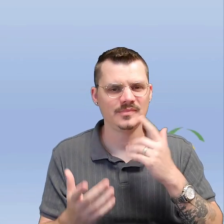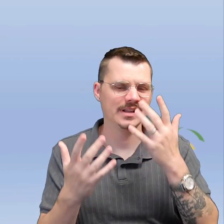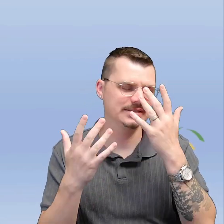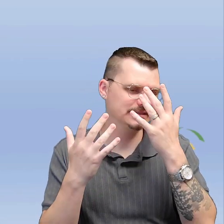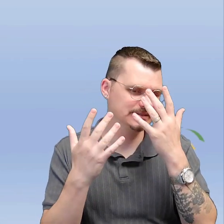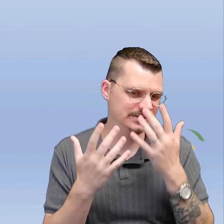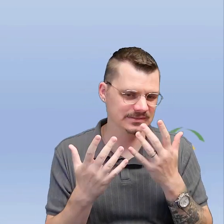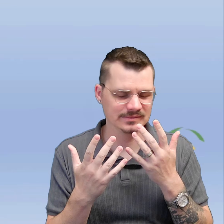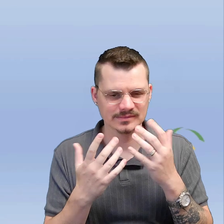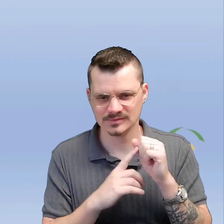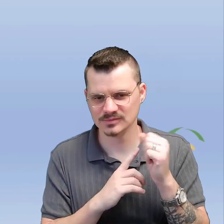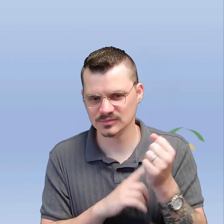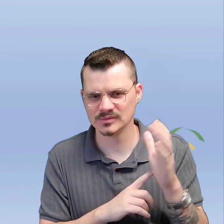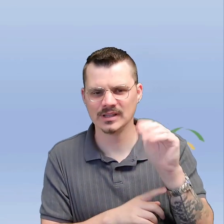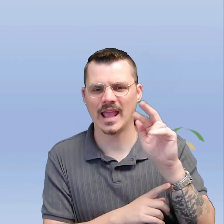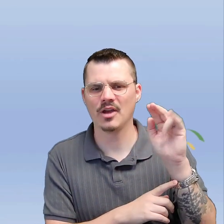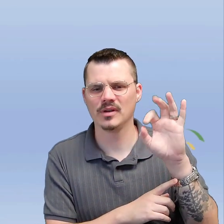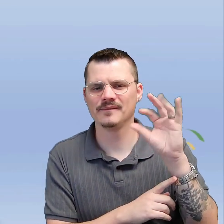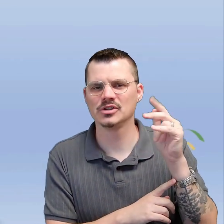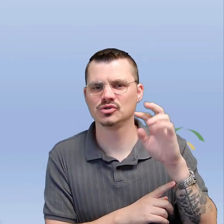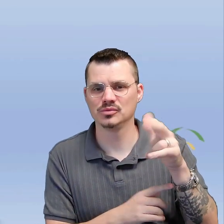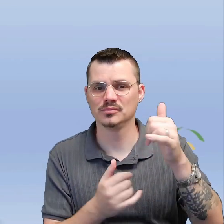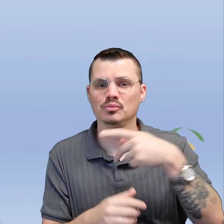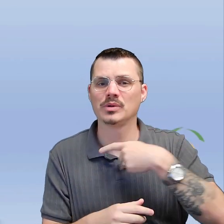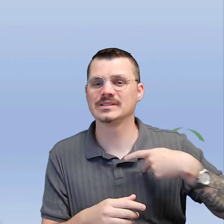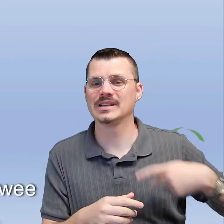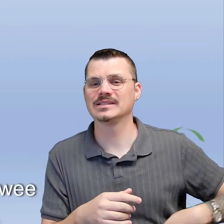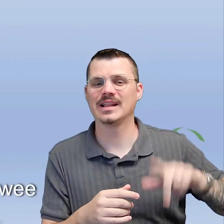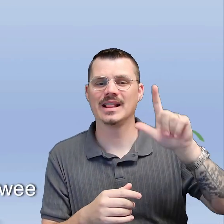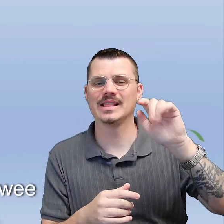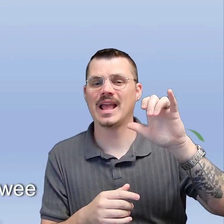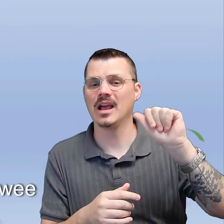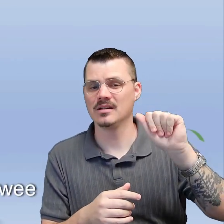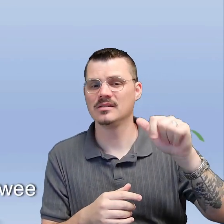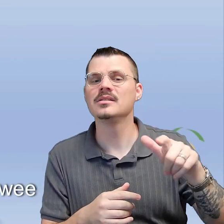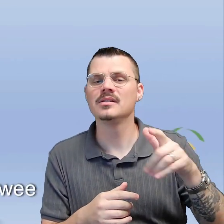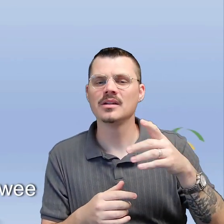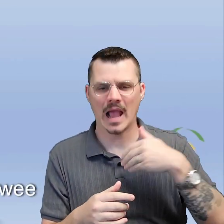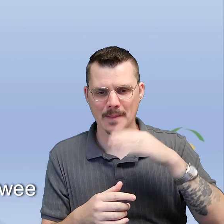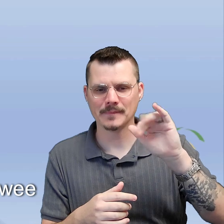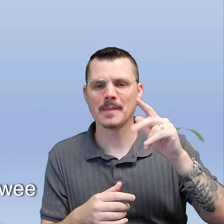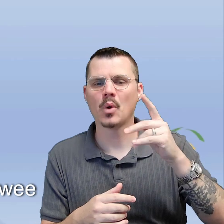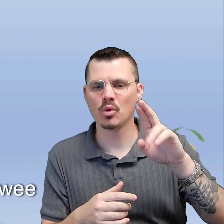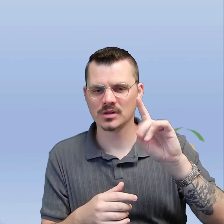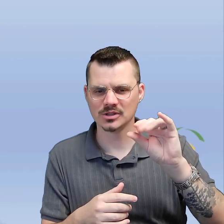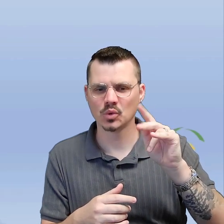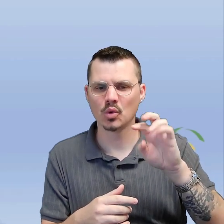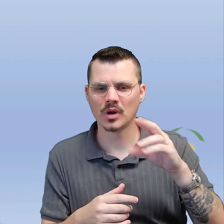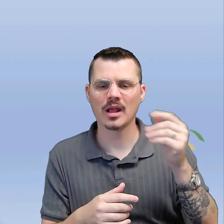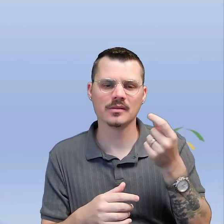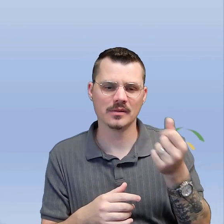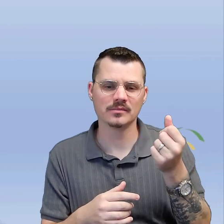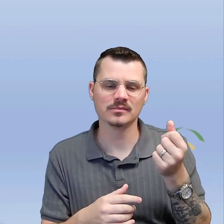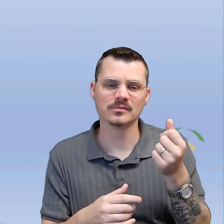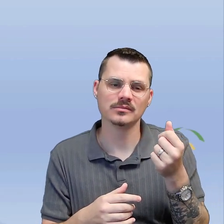Sad situation. Carrie Fisher, Princess Leia, who had bipolar disorder, also had a wee bit of trouble